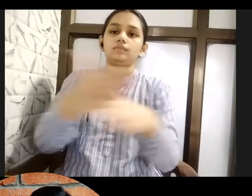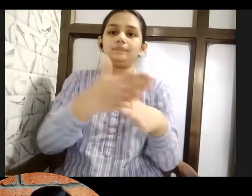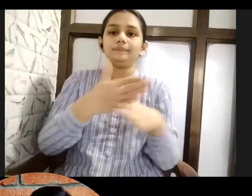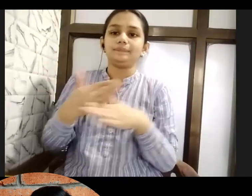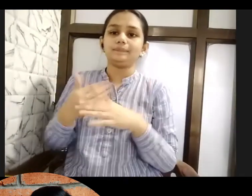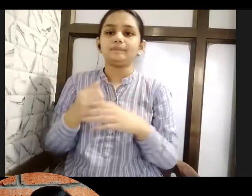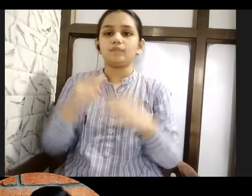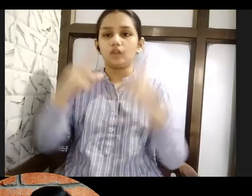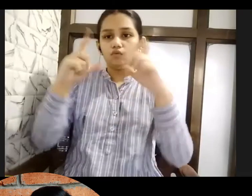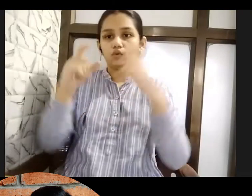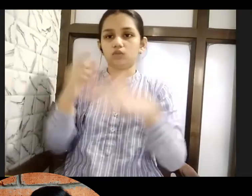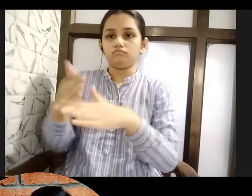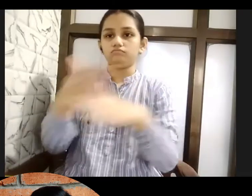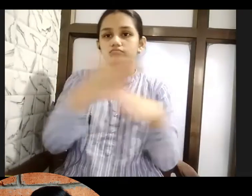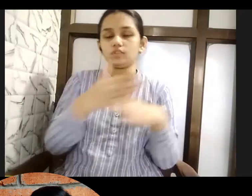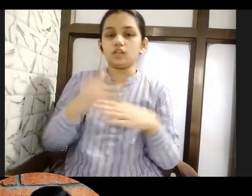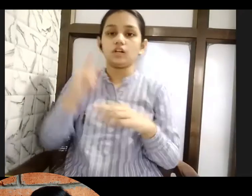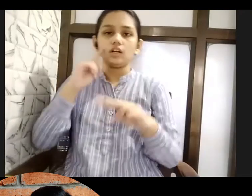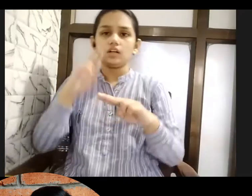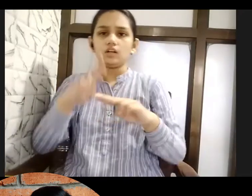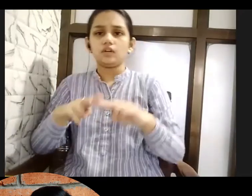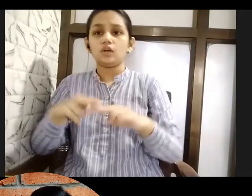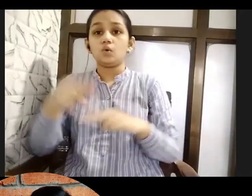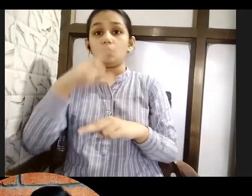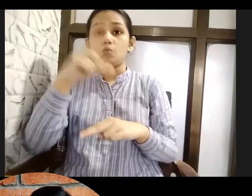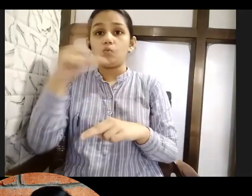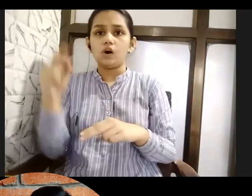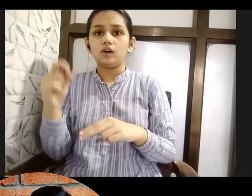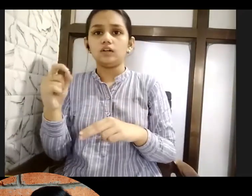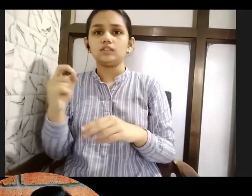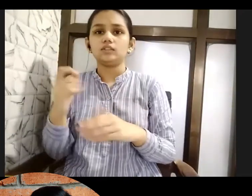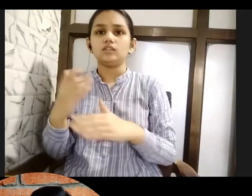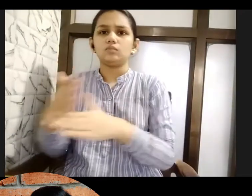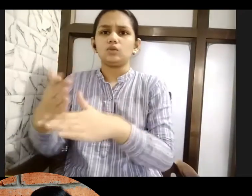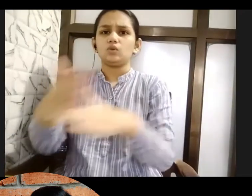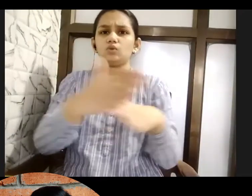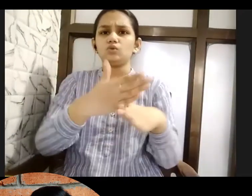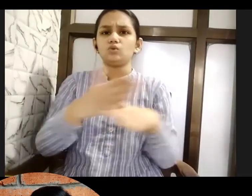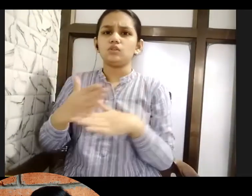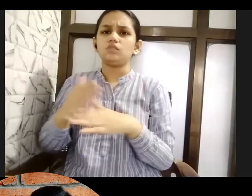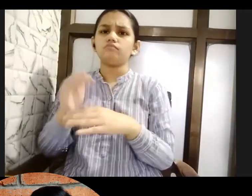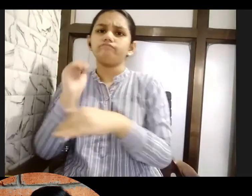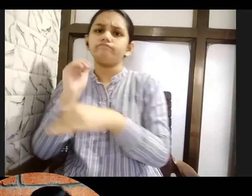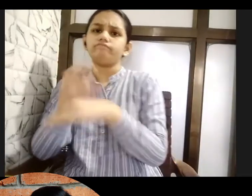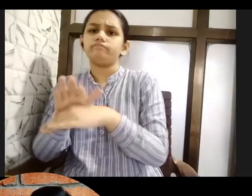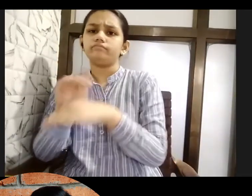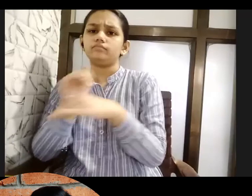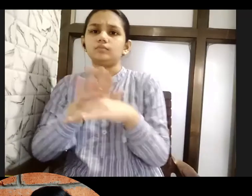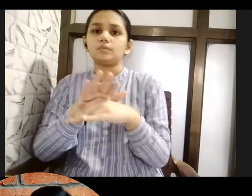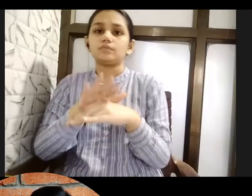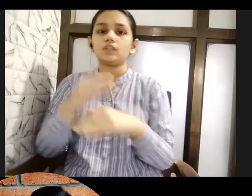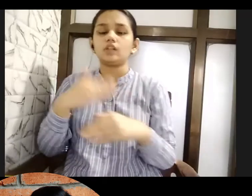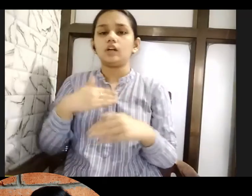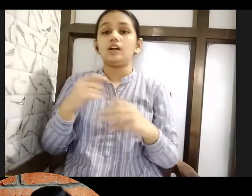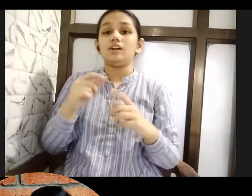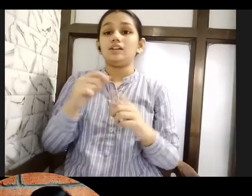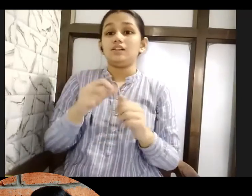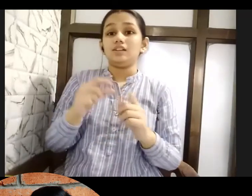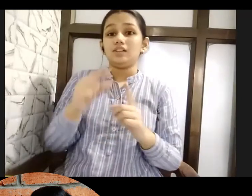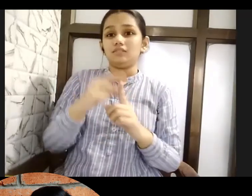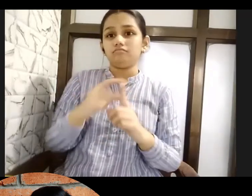Yeah. So if I say share to WhatsApp, I can share it with my president, our district